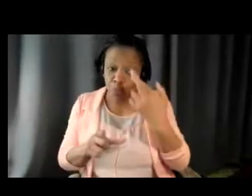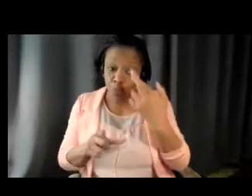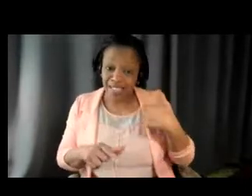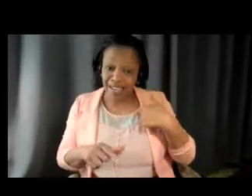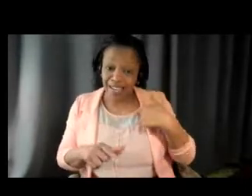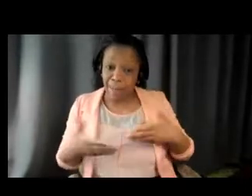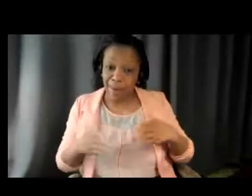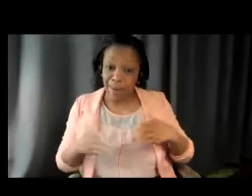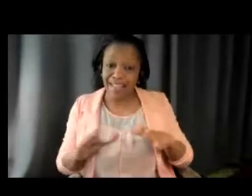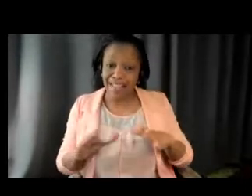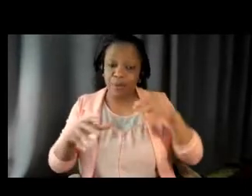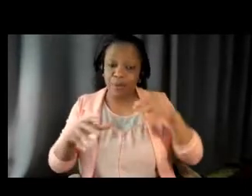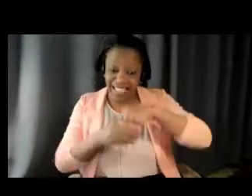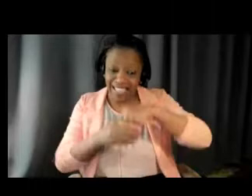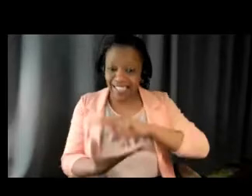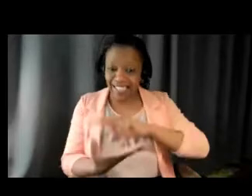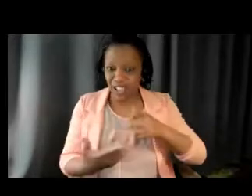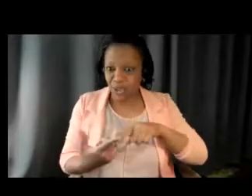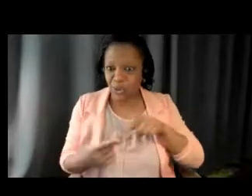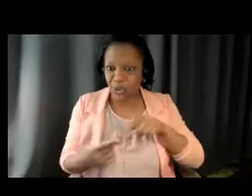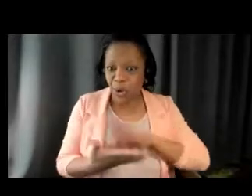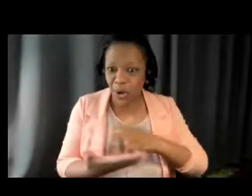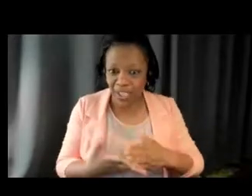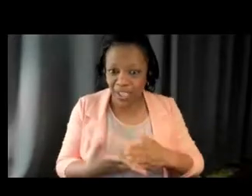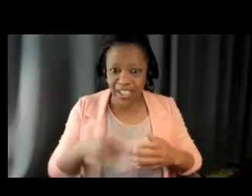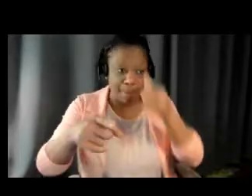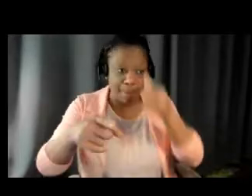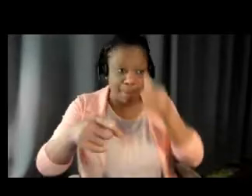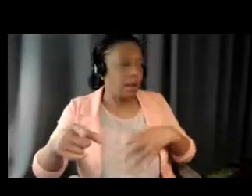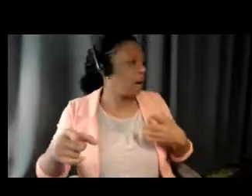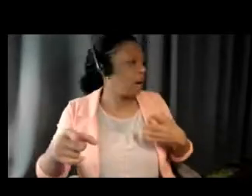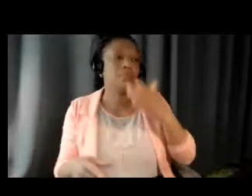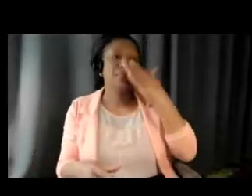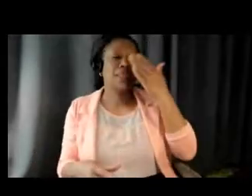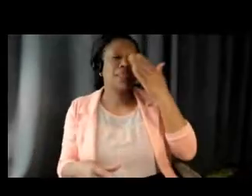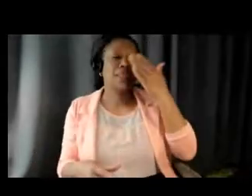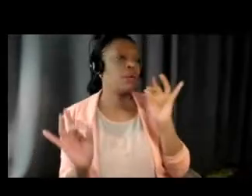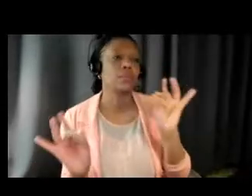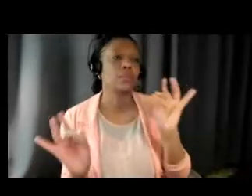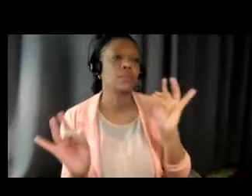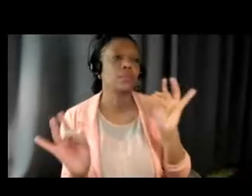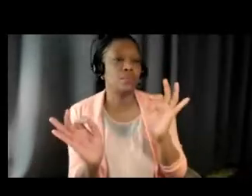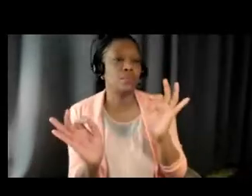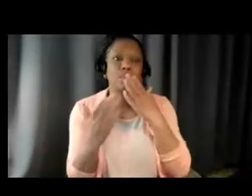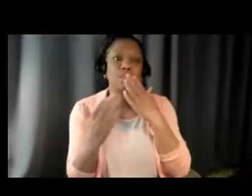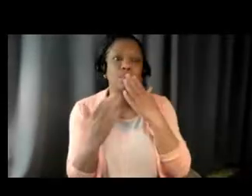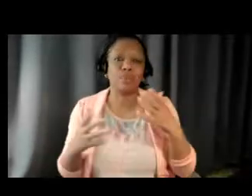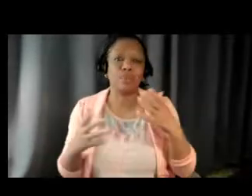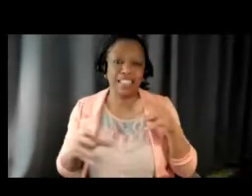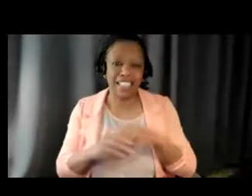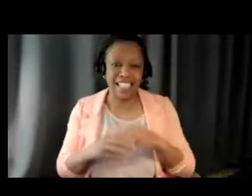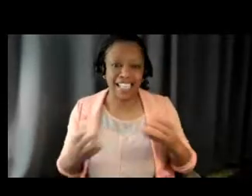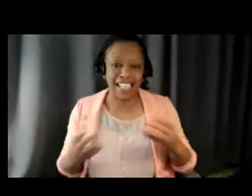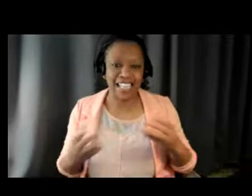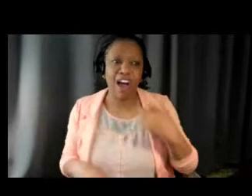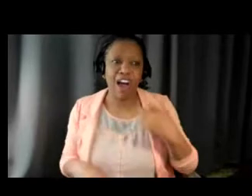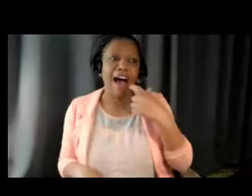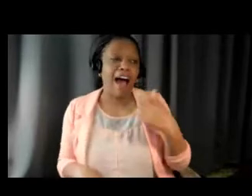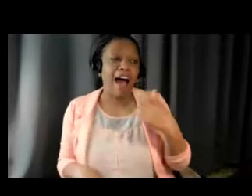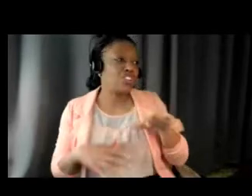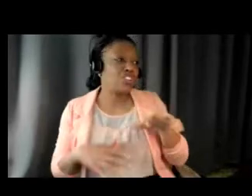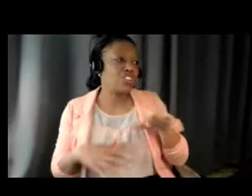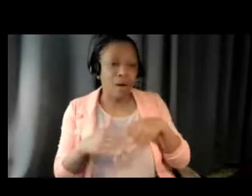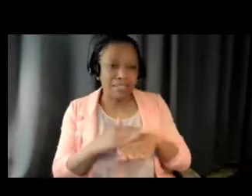in order. Right. And it smells perfect. great in here. By Yes. the way, I don't know if they told you, but I just walked in. The aromas in